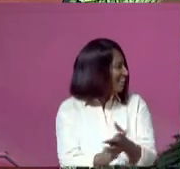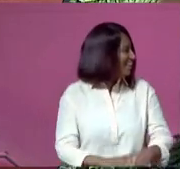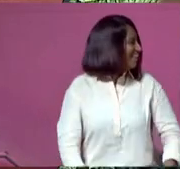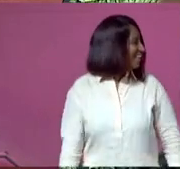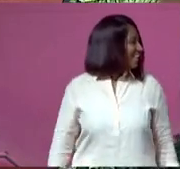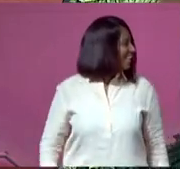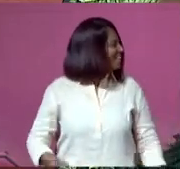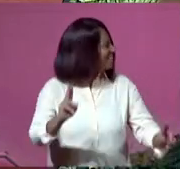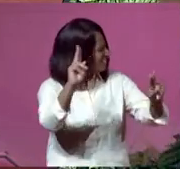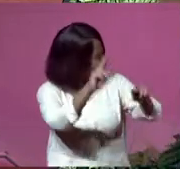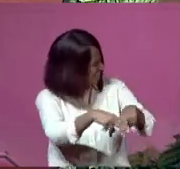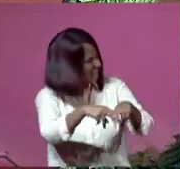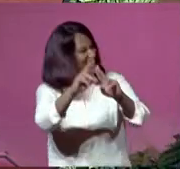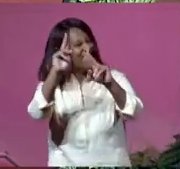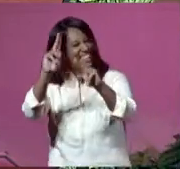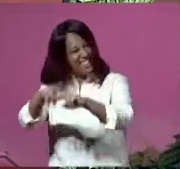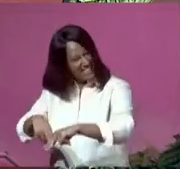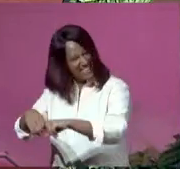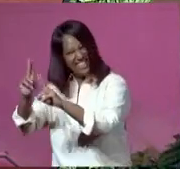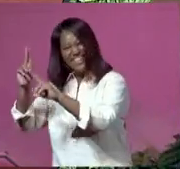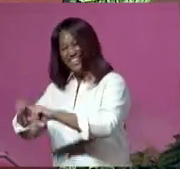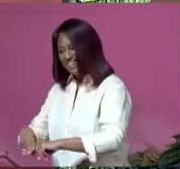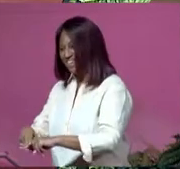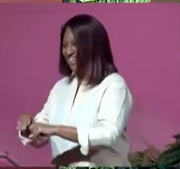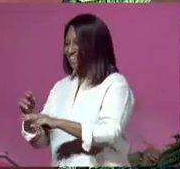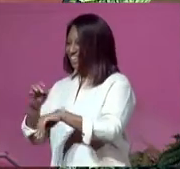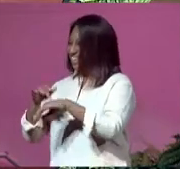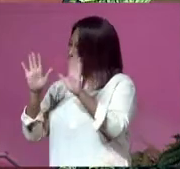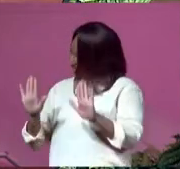Sit down. Sit down. It's just Sunday. Sit down.